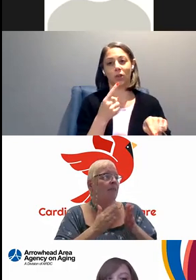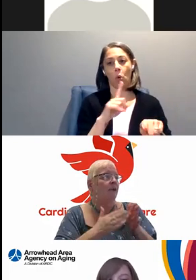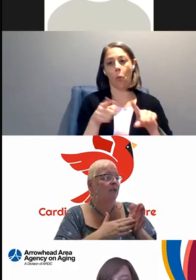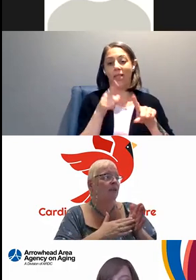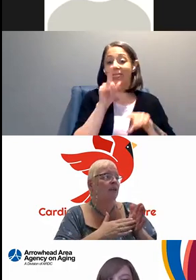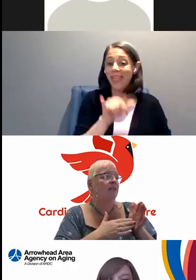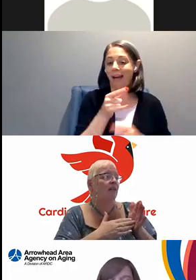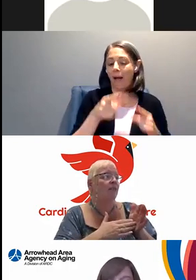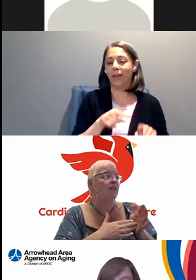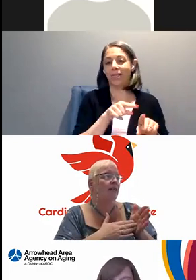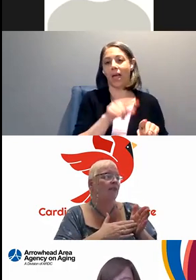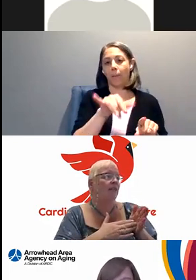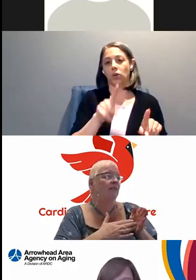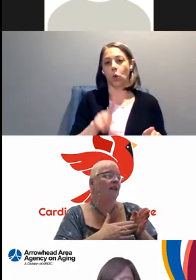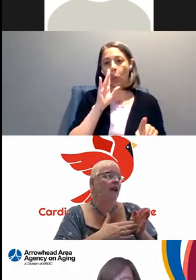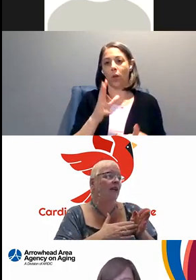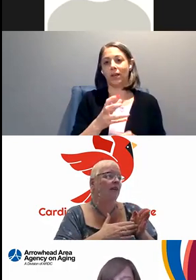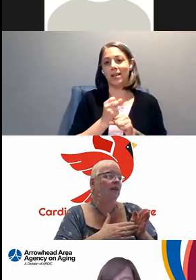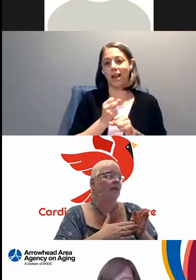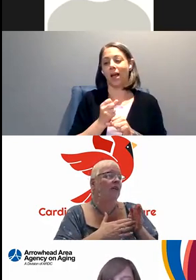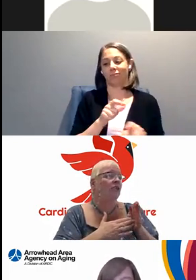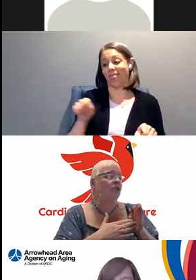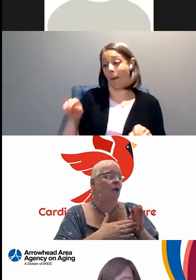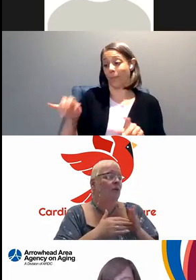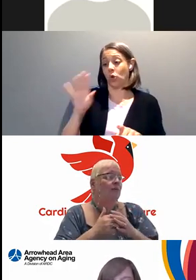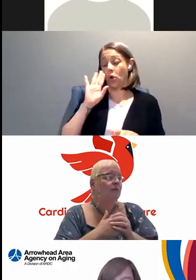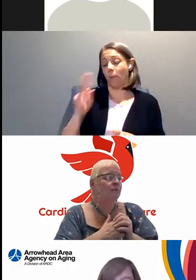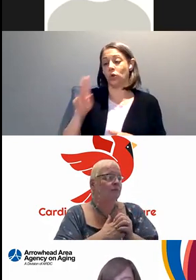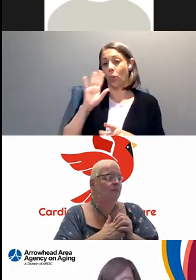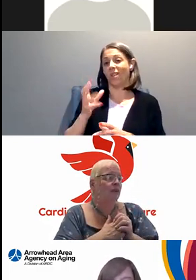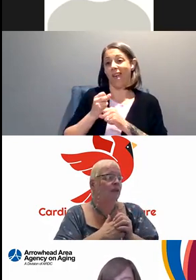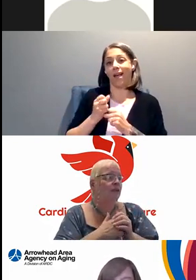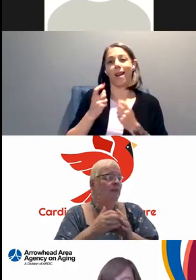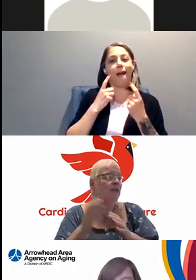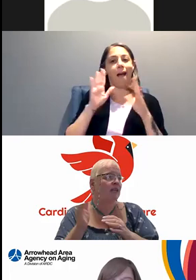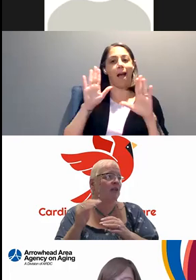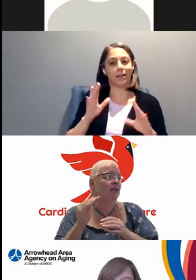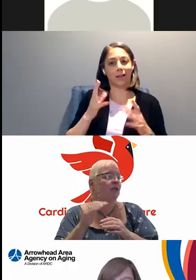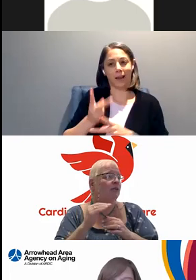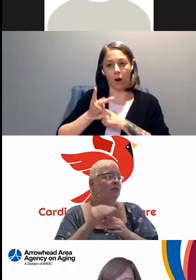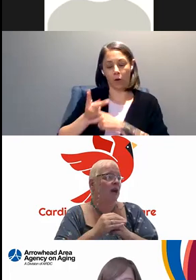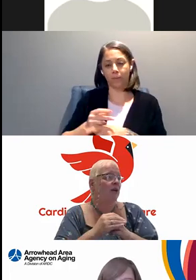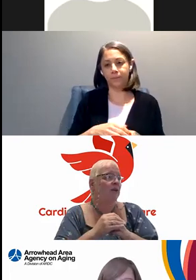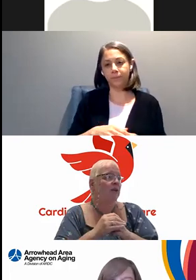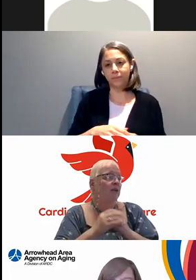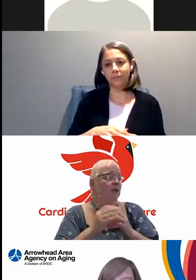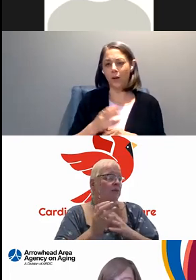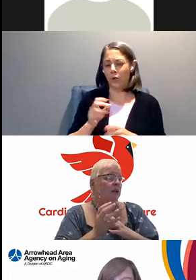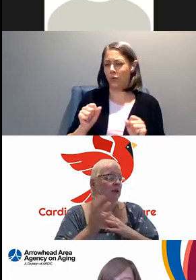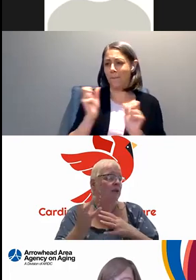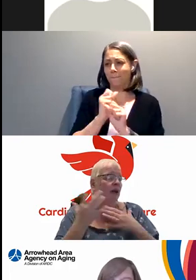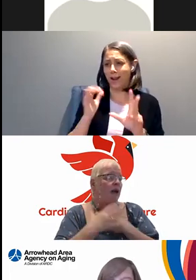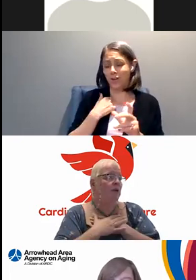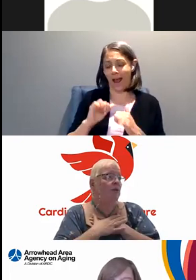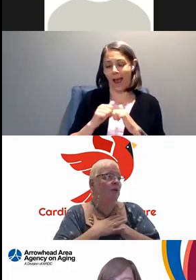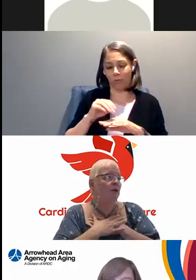that that person is going to receive excellent care. So you can imagine how that trickles down to